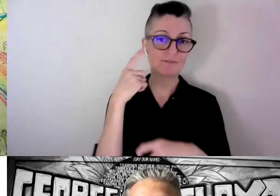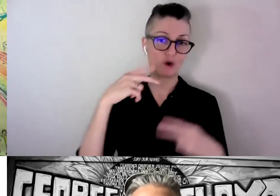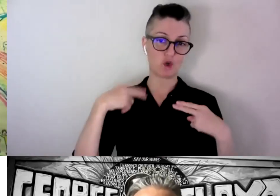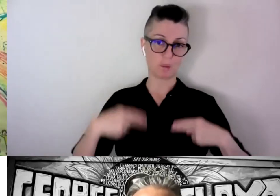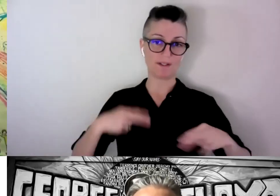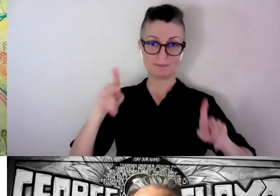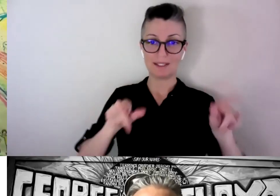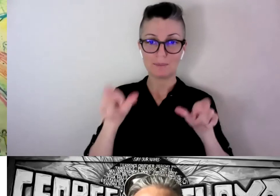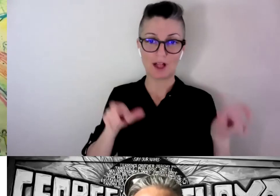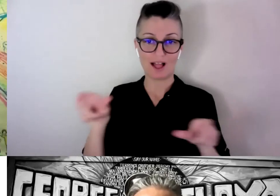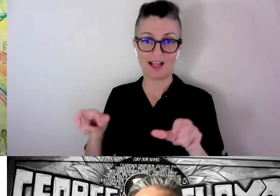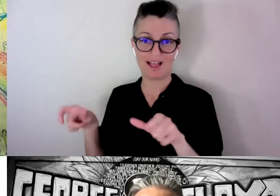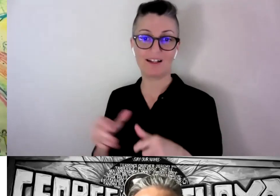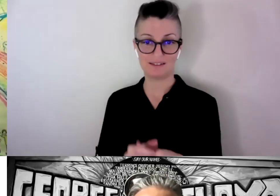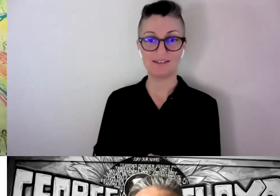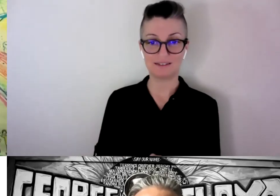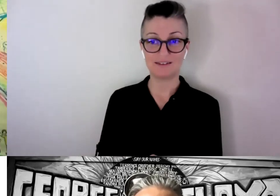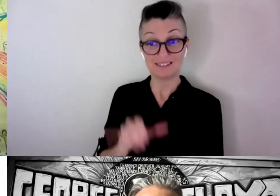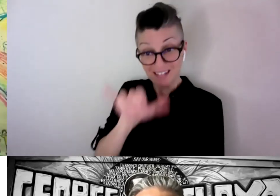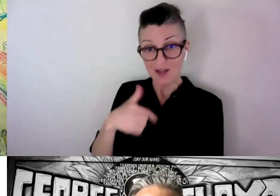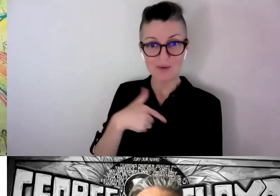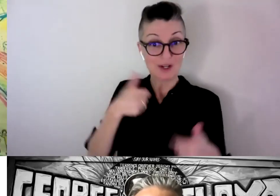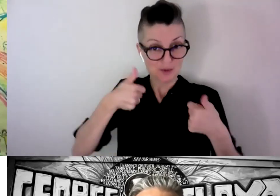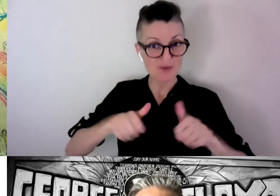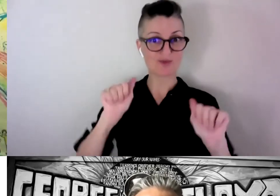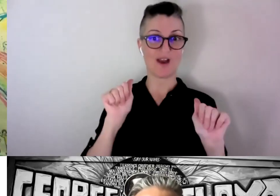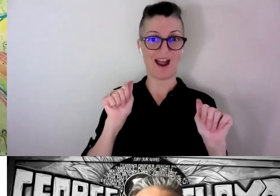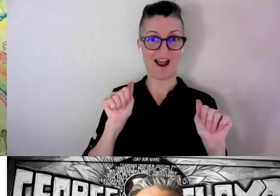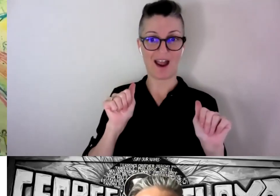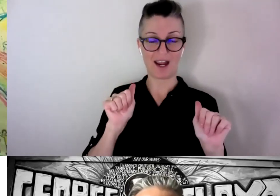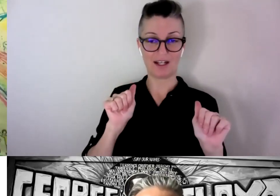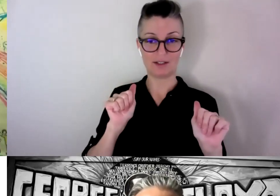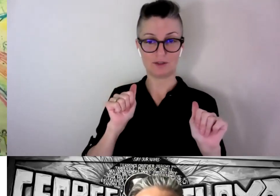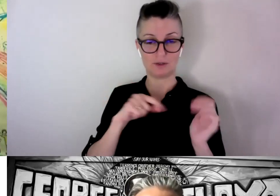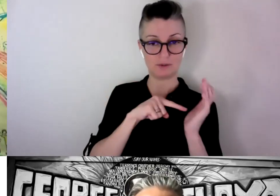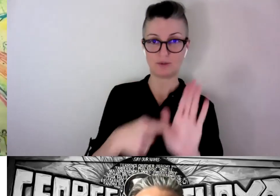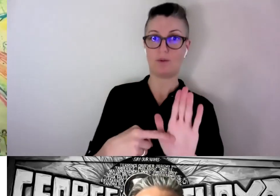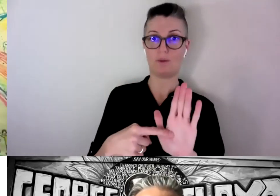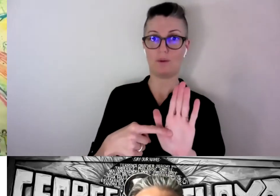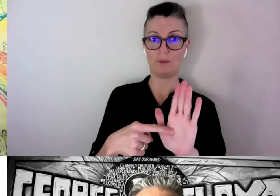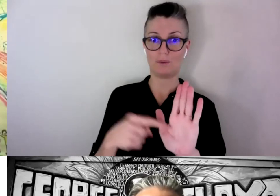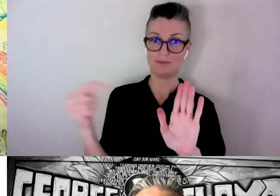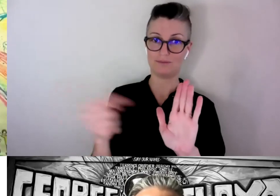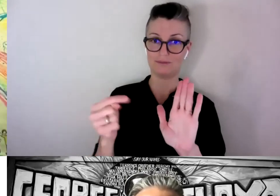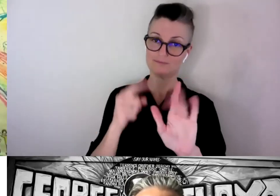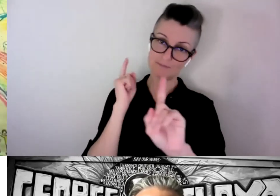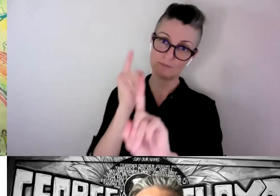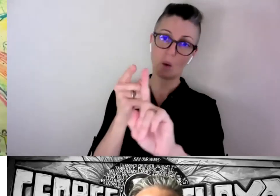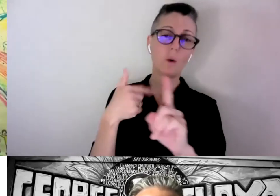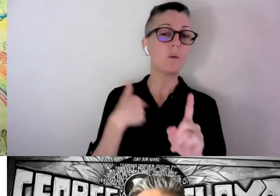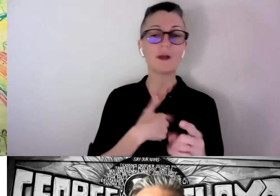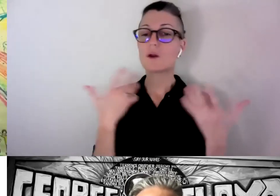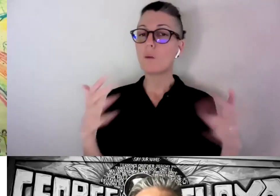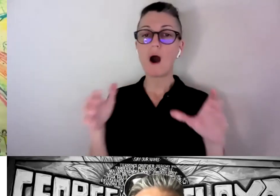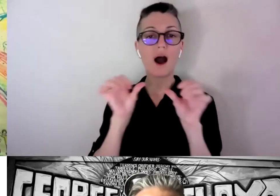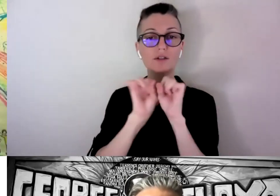are. And that's really, to me, that's what we're trying to get at, right? We don't want society to see us as flat,